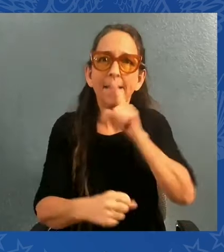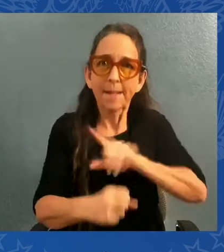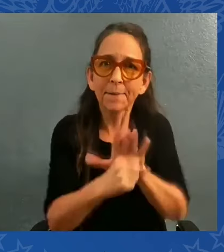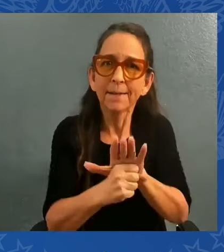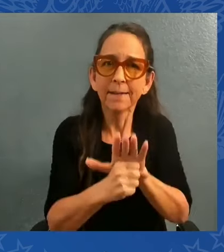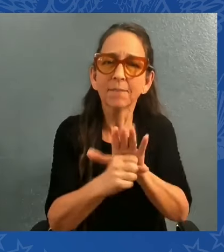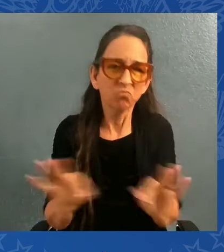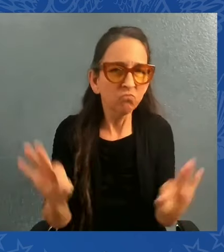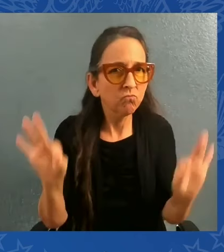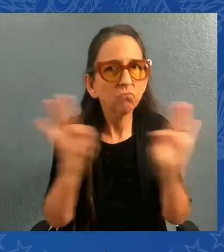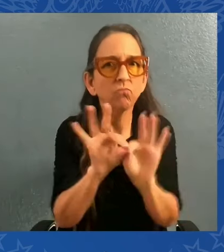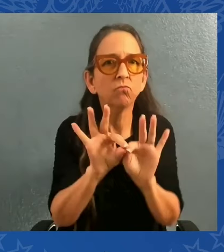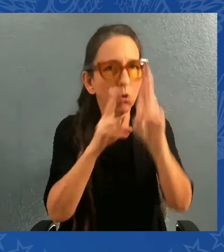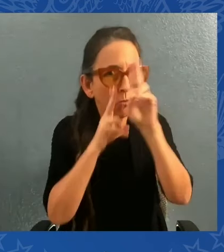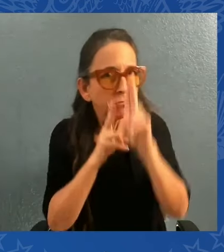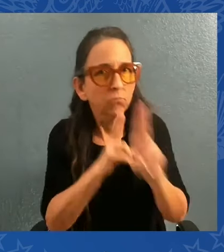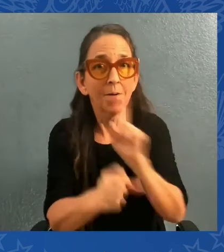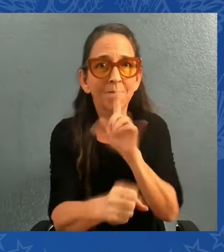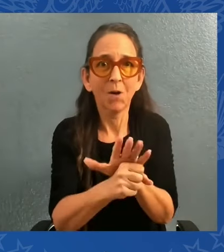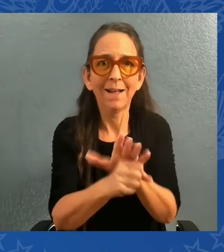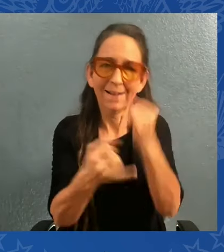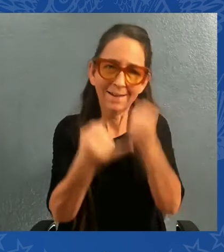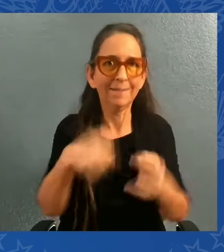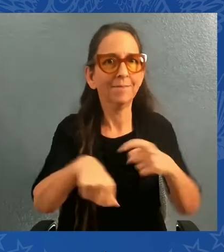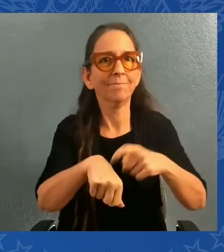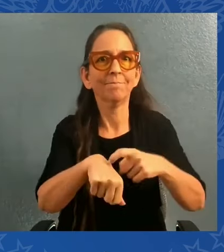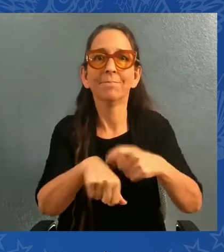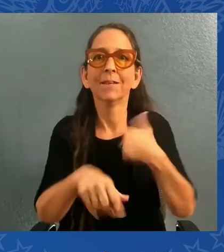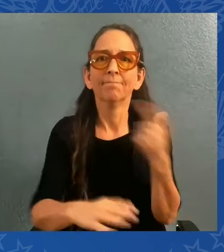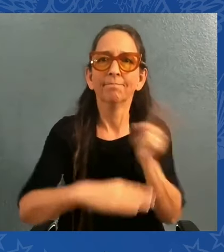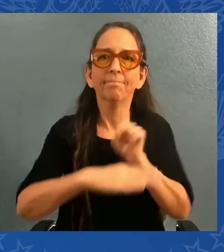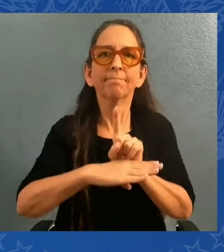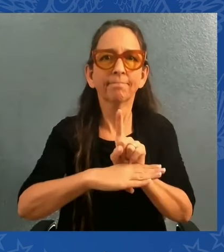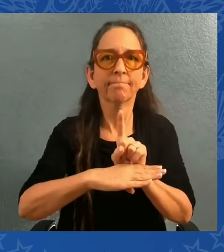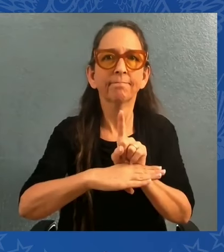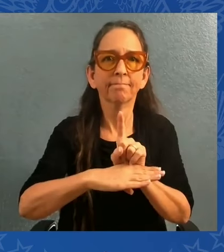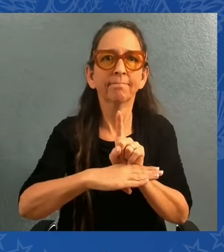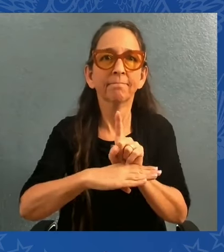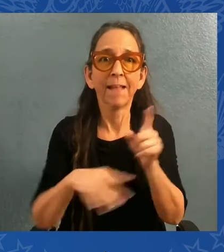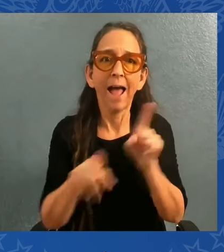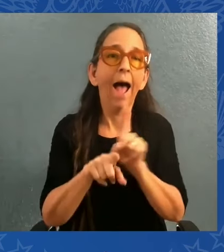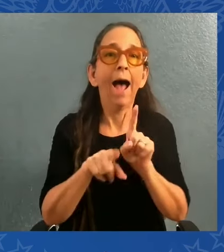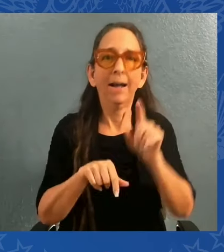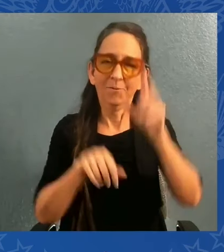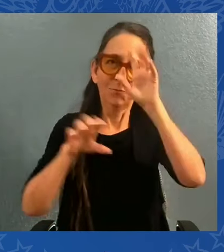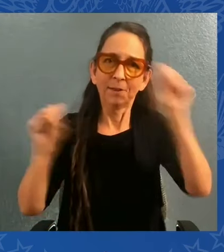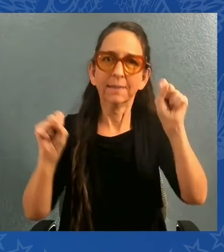This is the last time I will stand here at Arlington as Commander-in-Chief. It's been the greatest honor of my